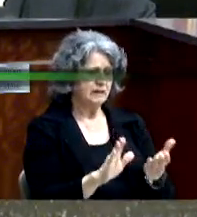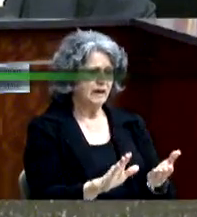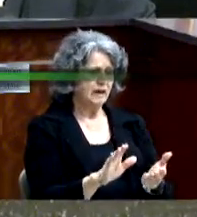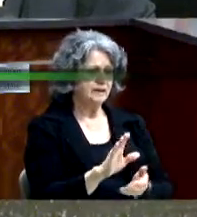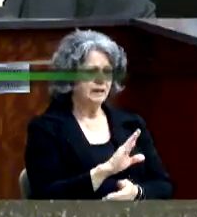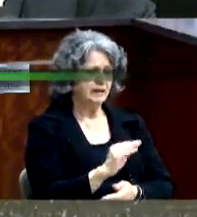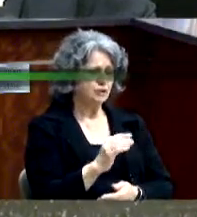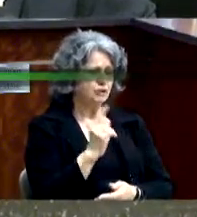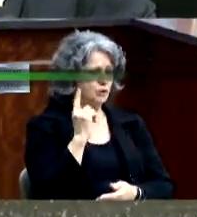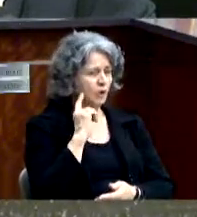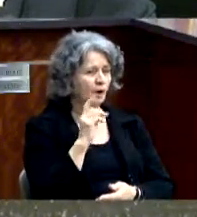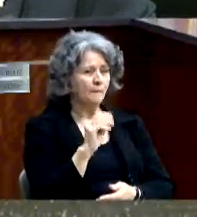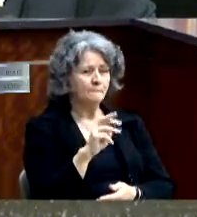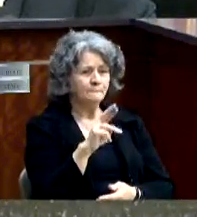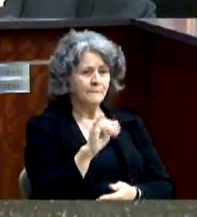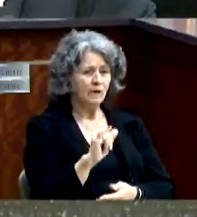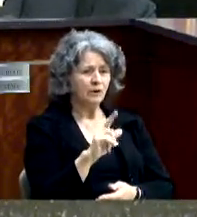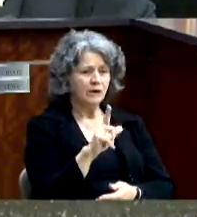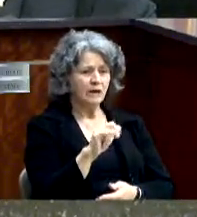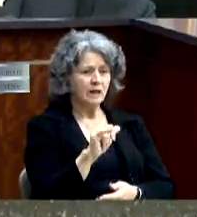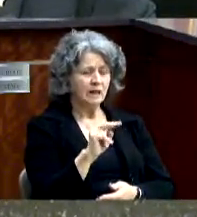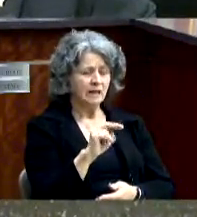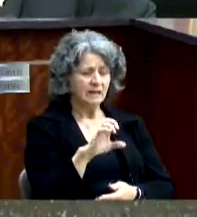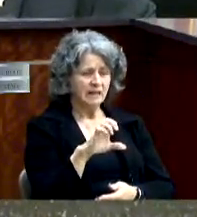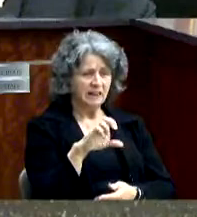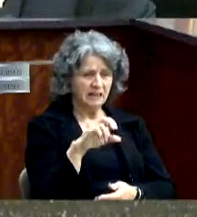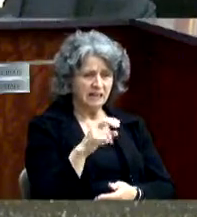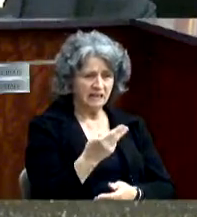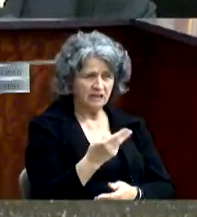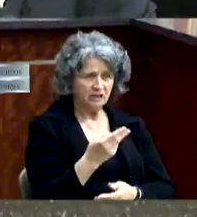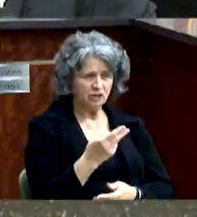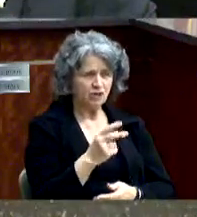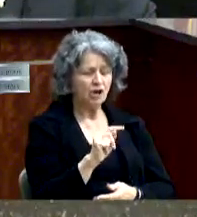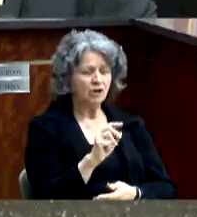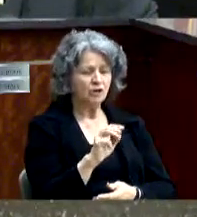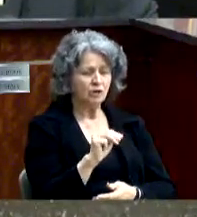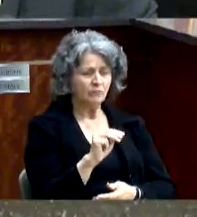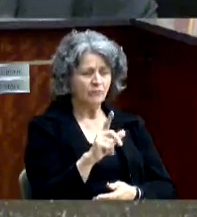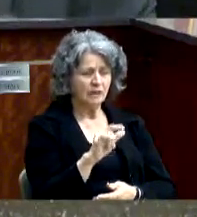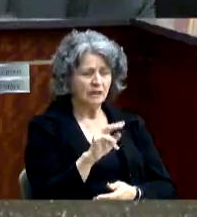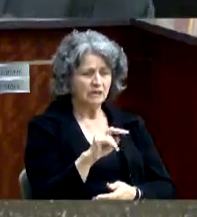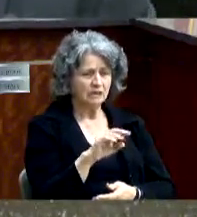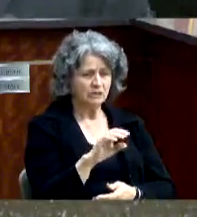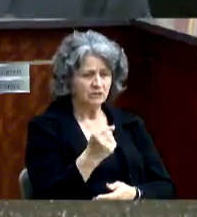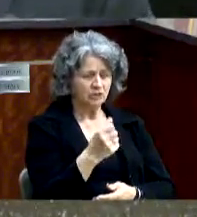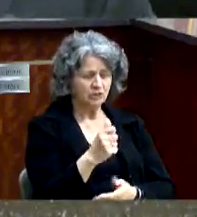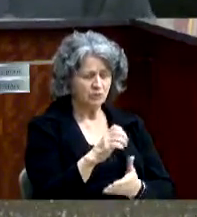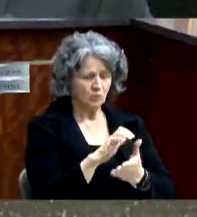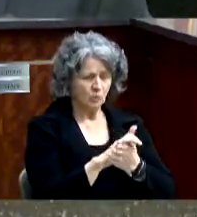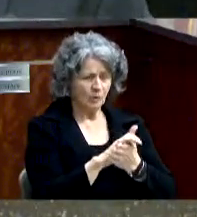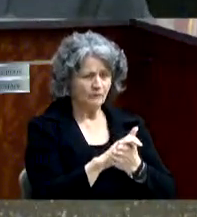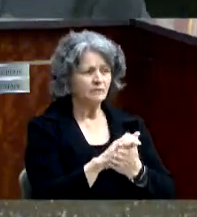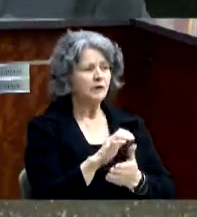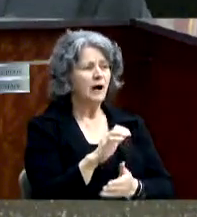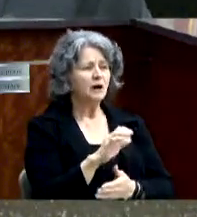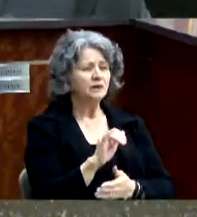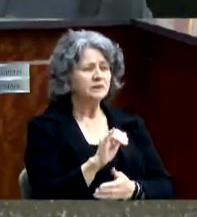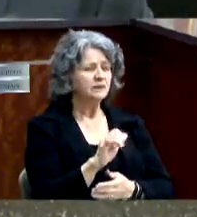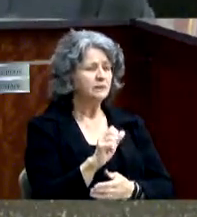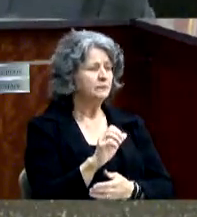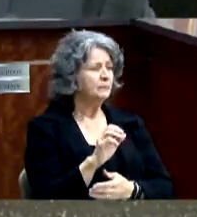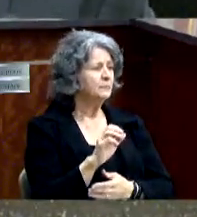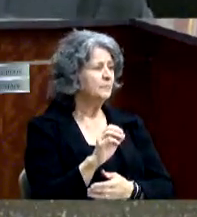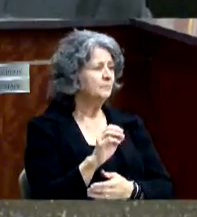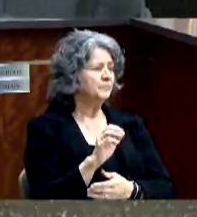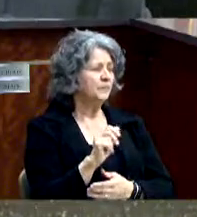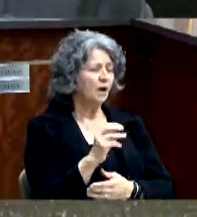Mary Lynch, who is Tom Lynch's wife, Academy Ford, we offer our condolences, as well as Ann Hawkins, who is a member of the Maryland State Firemen's